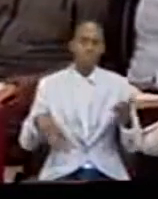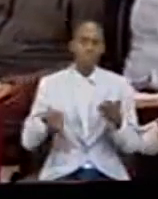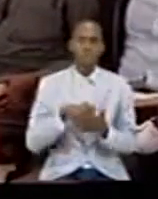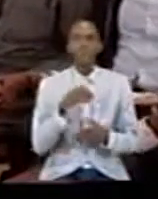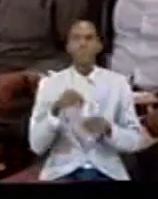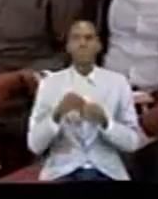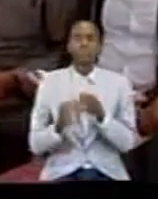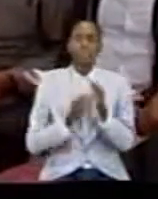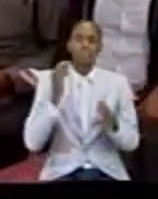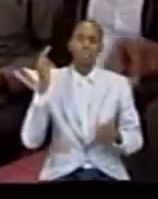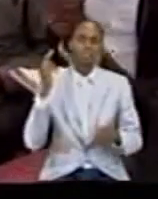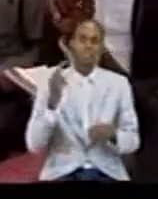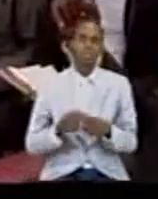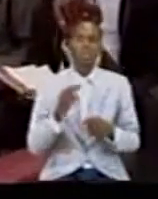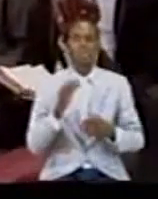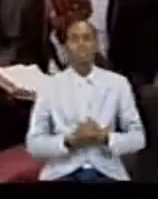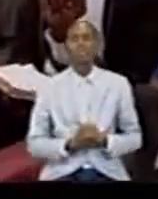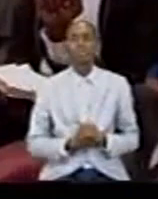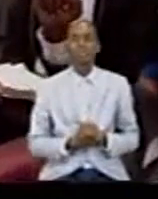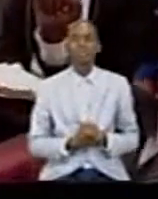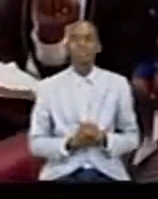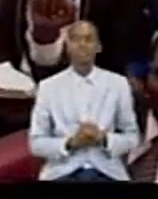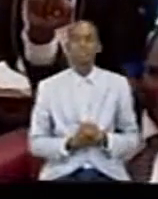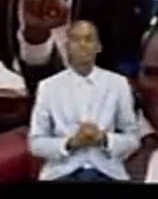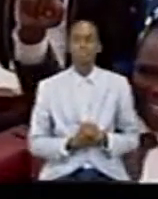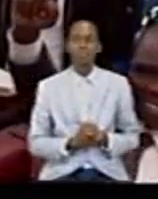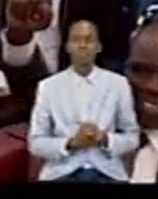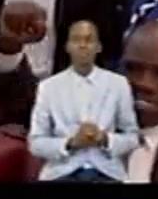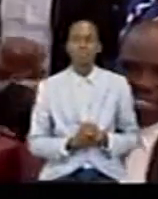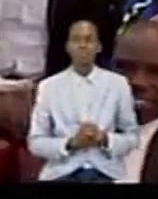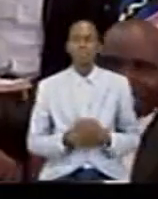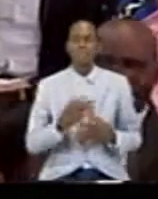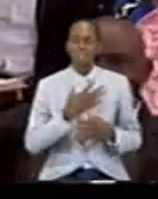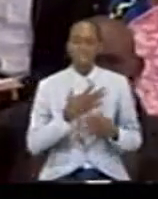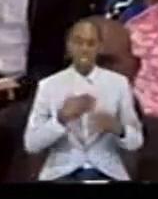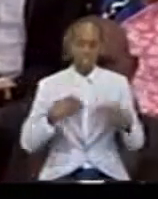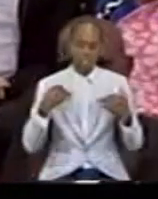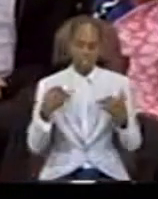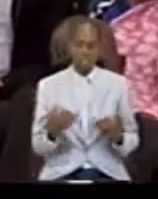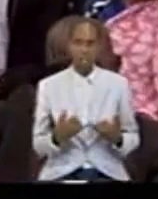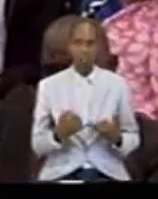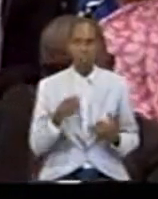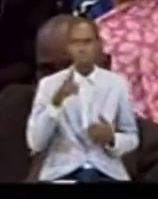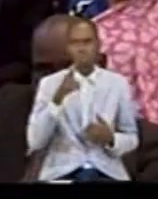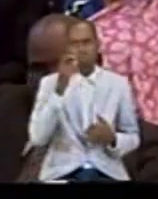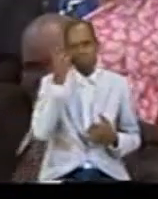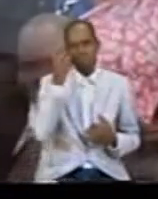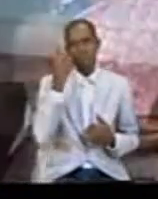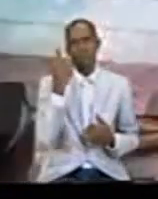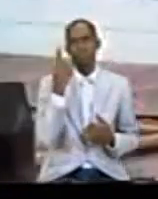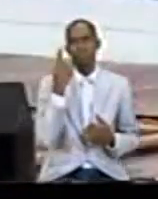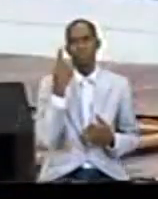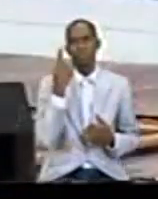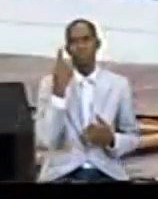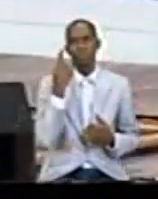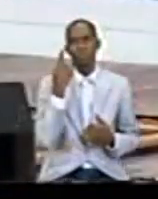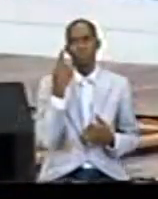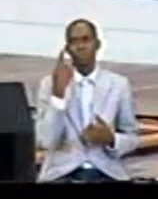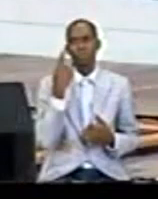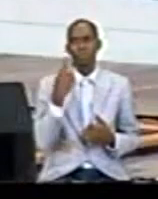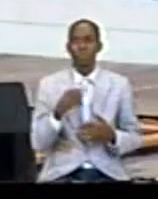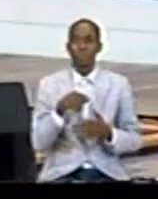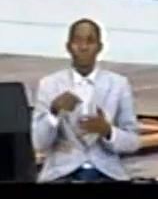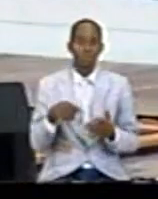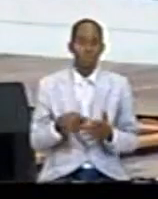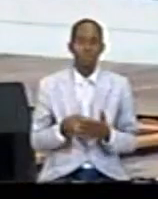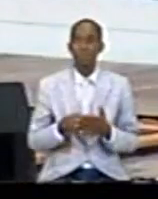in Jesus' name. And now you understand. You know, this